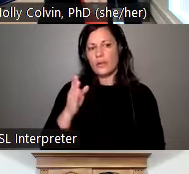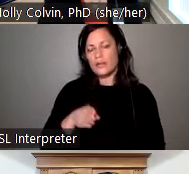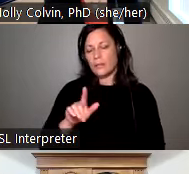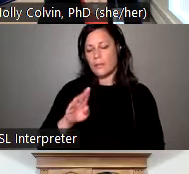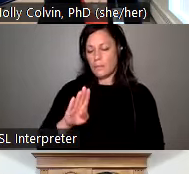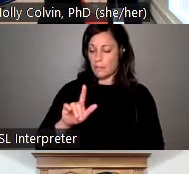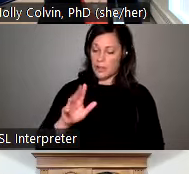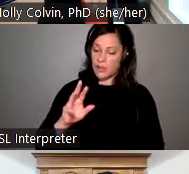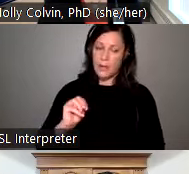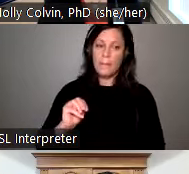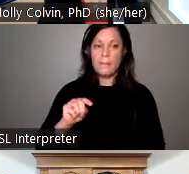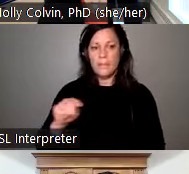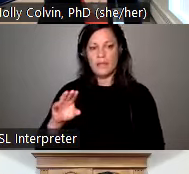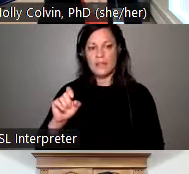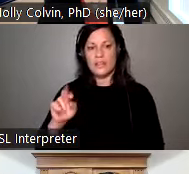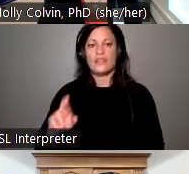massgeneral.org/Blum-Center.